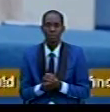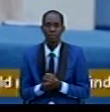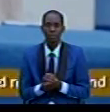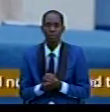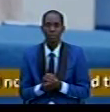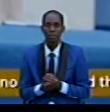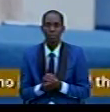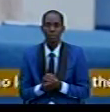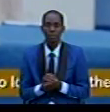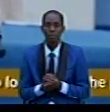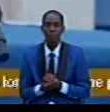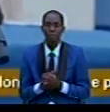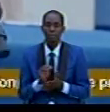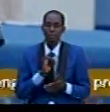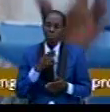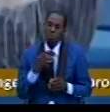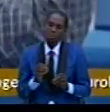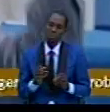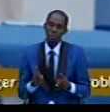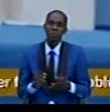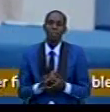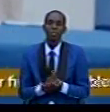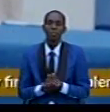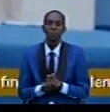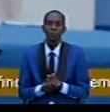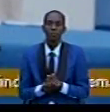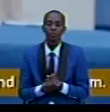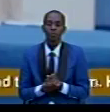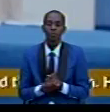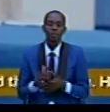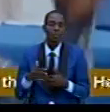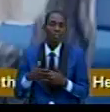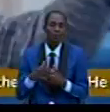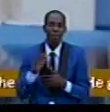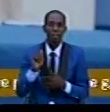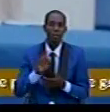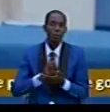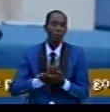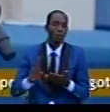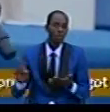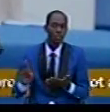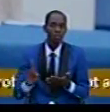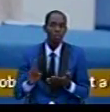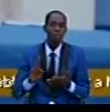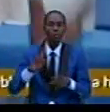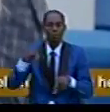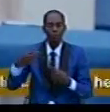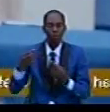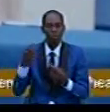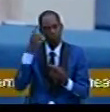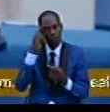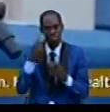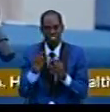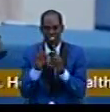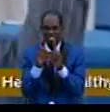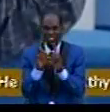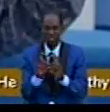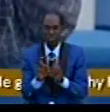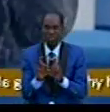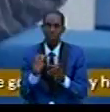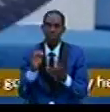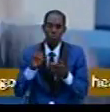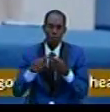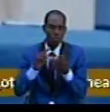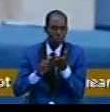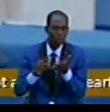I said, okay. After a week, I went to test again to confirm whether the